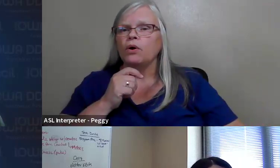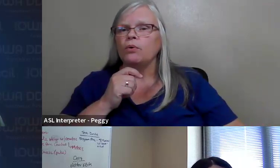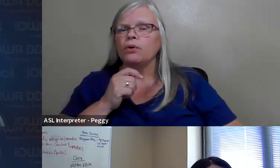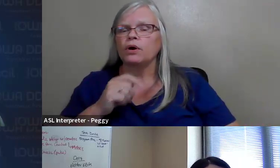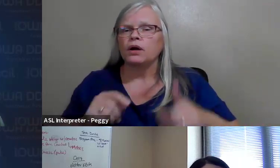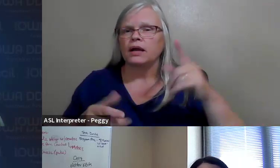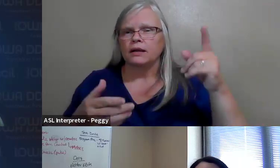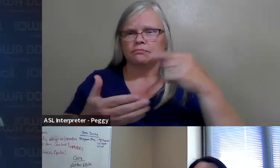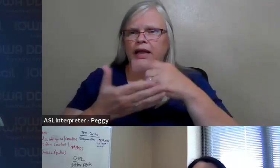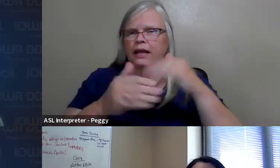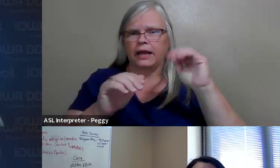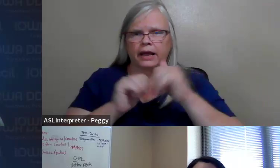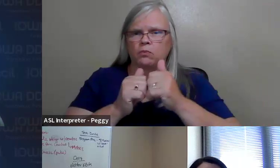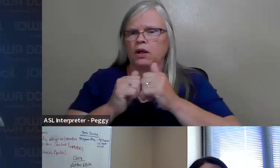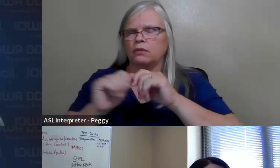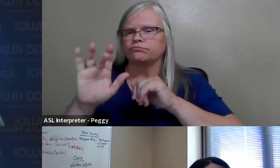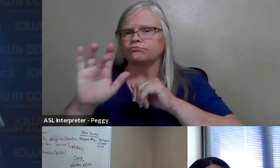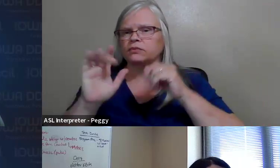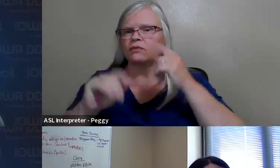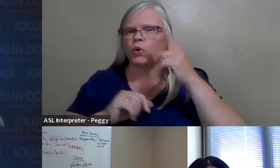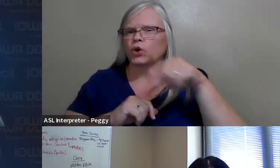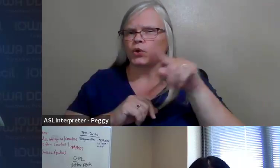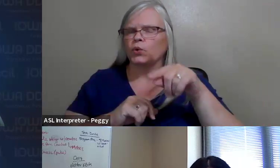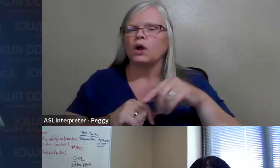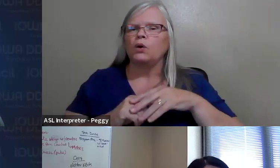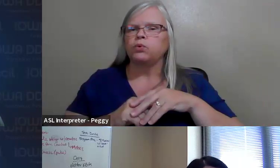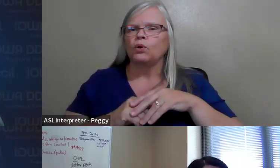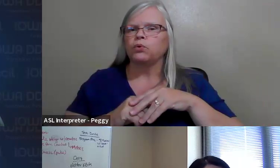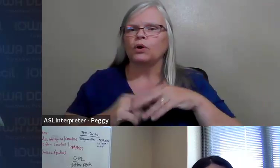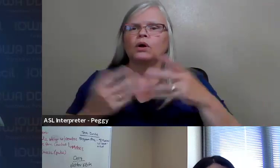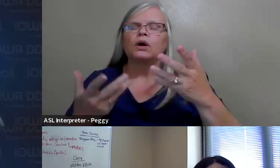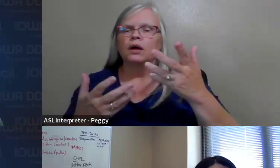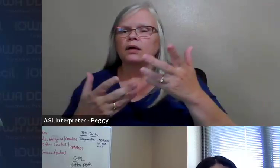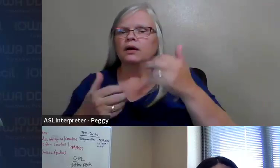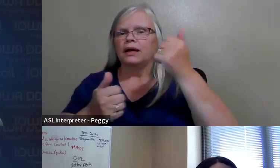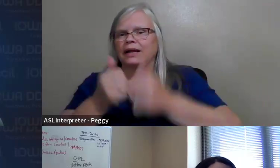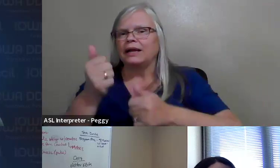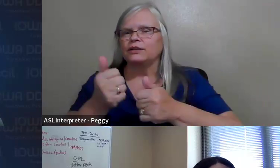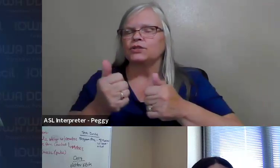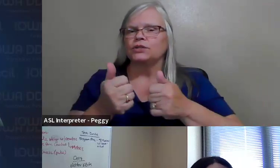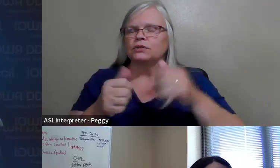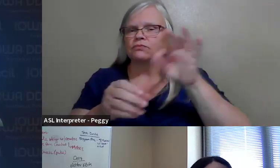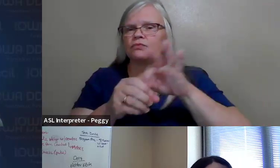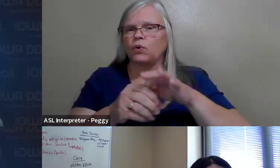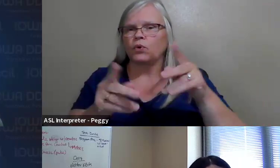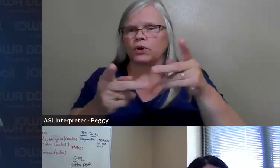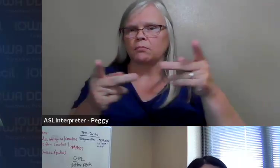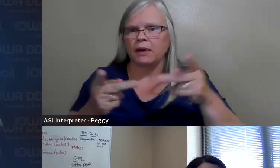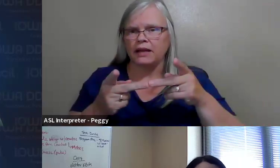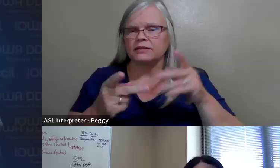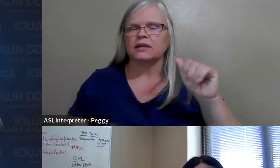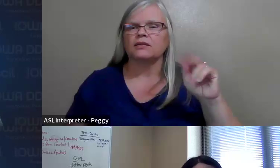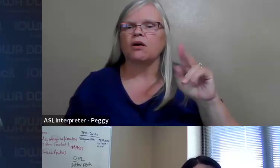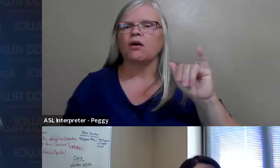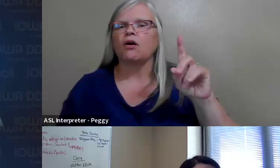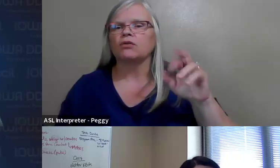to navigate it that way. So every polling place on election day and the auditor's